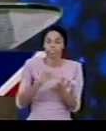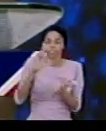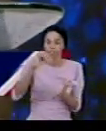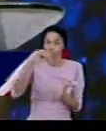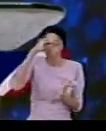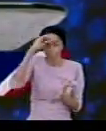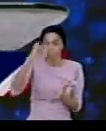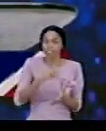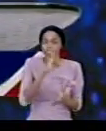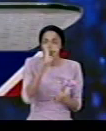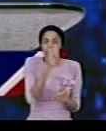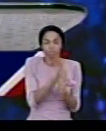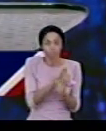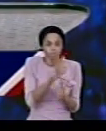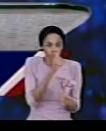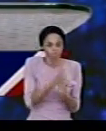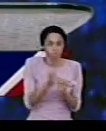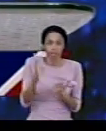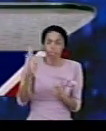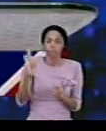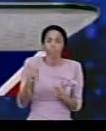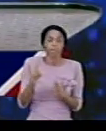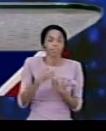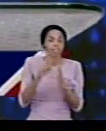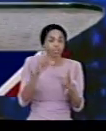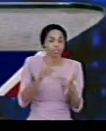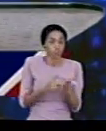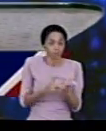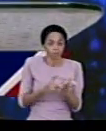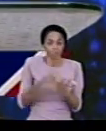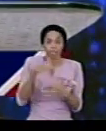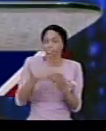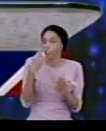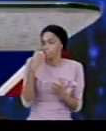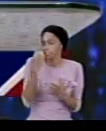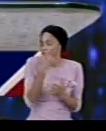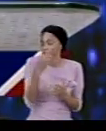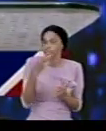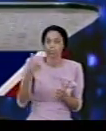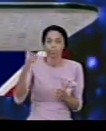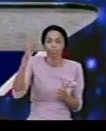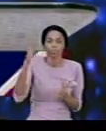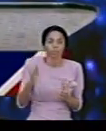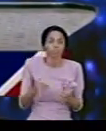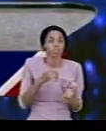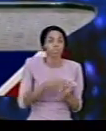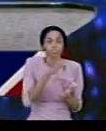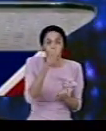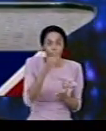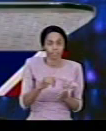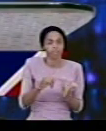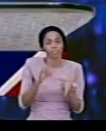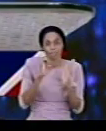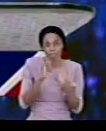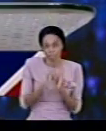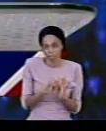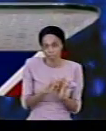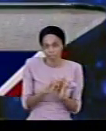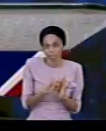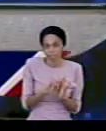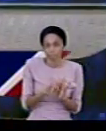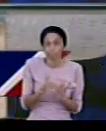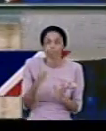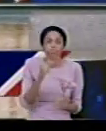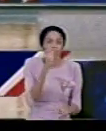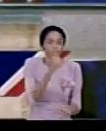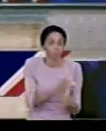is justified by the law in the sight of God, it is evident. The